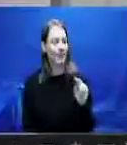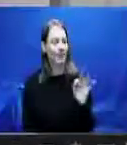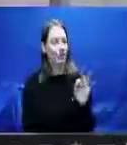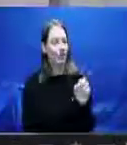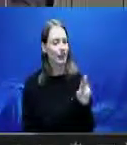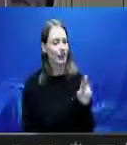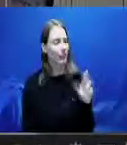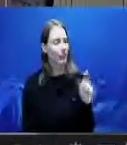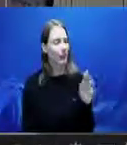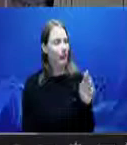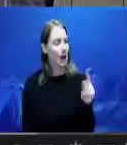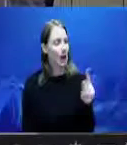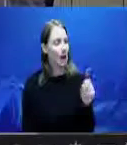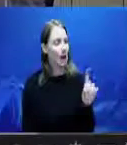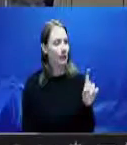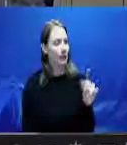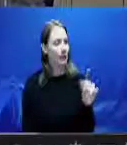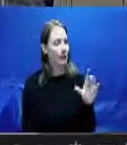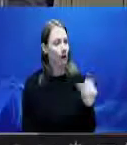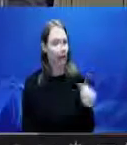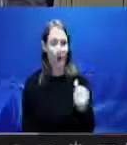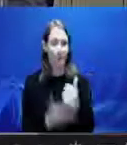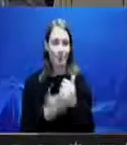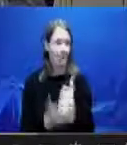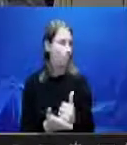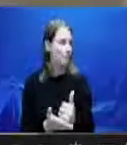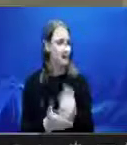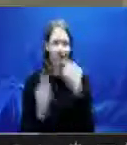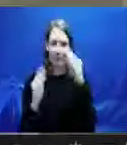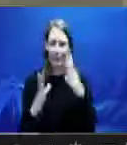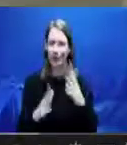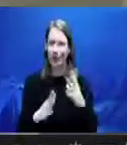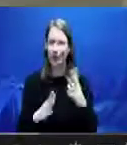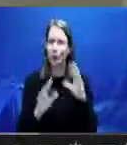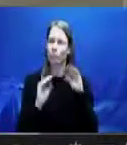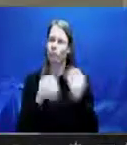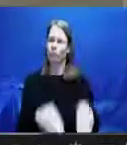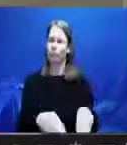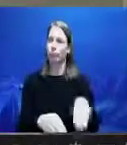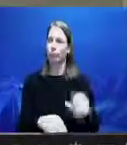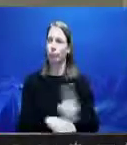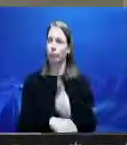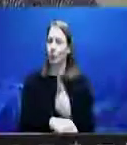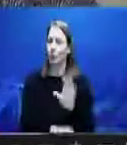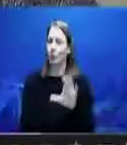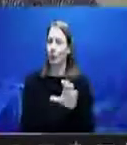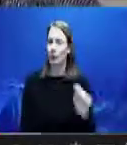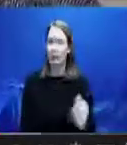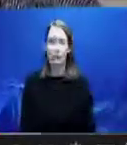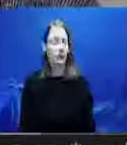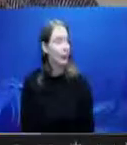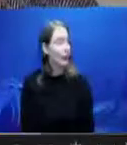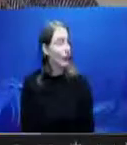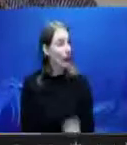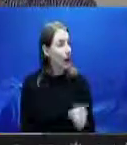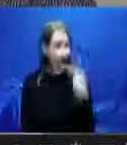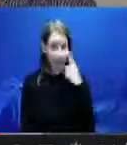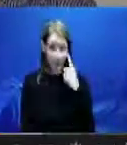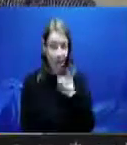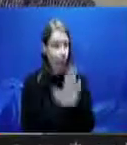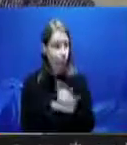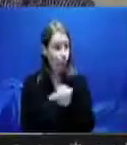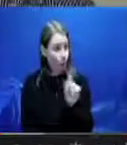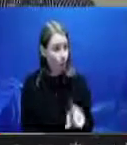Pilot Program. I thought the questions that you prepared were extremely focused. I felt that every kid was able to articulate something